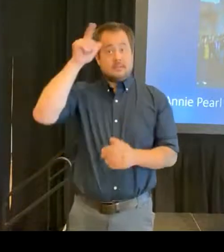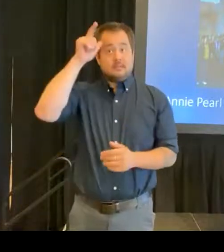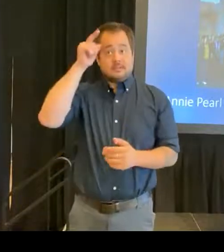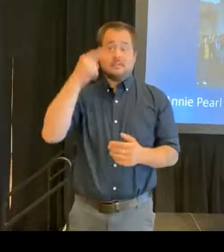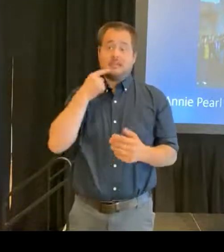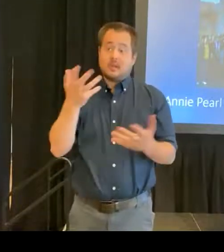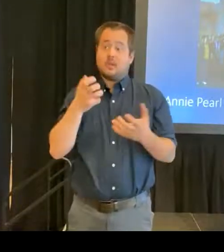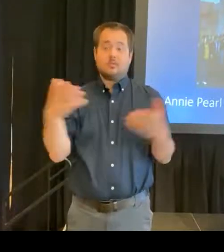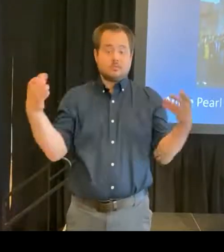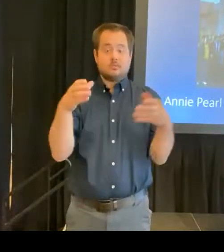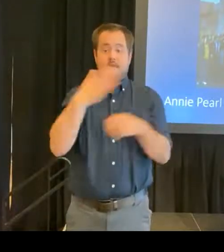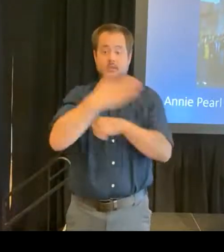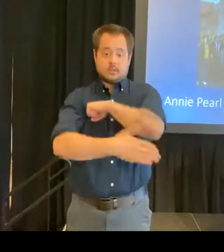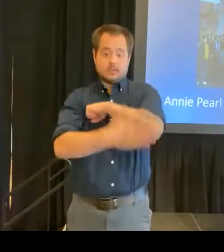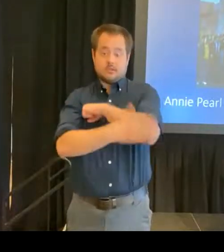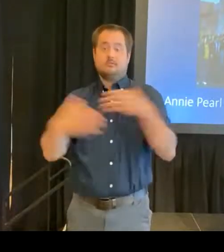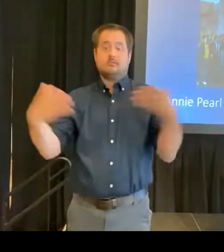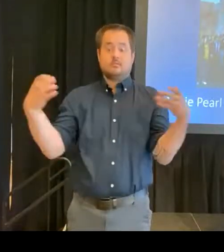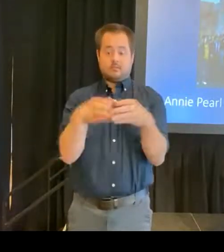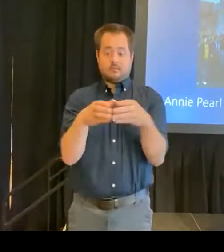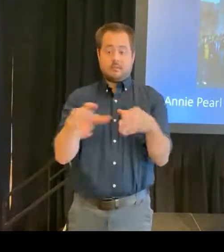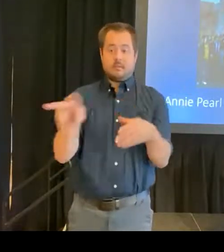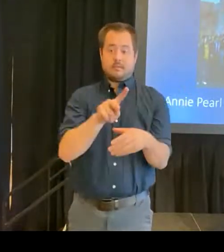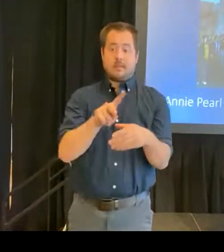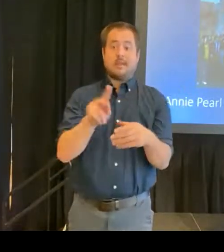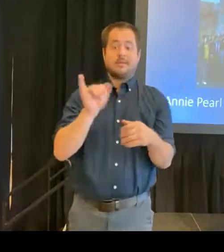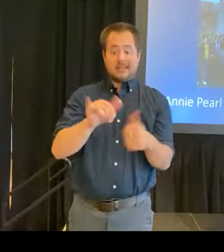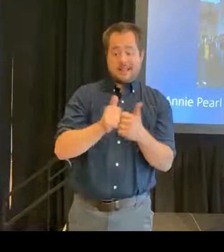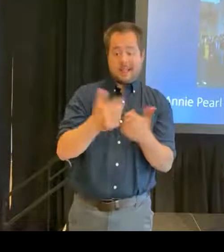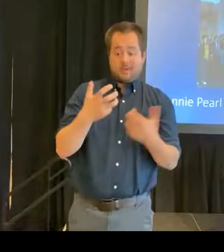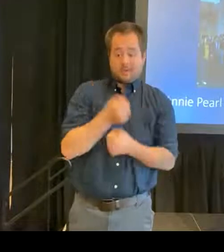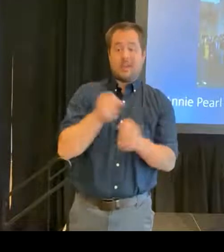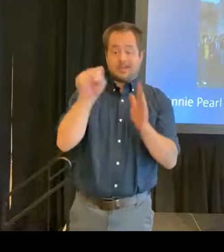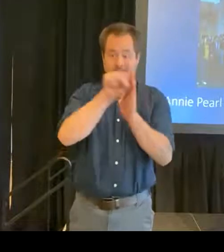together. And also, that's how we got these states' rights.